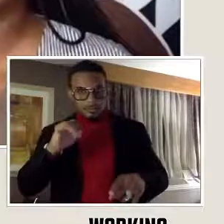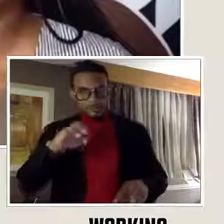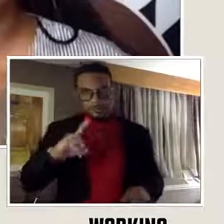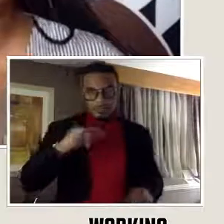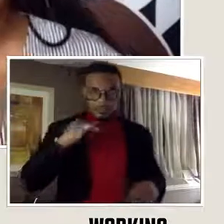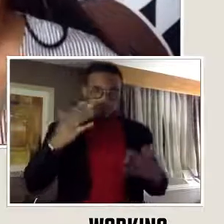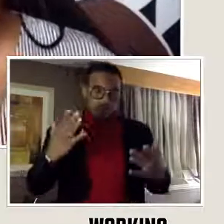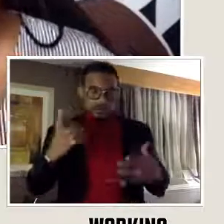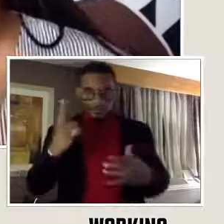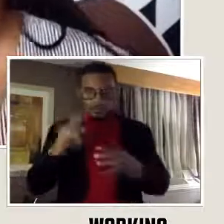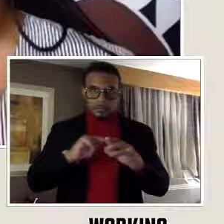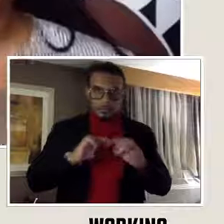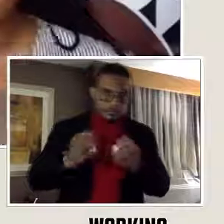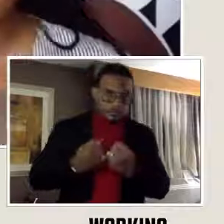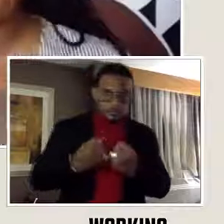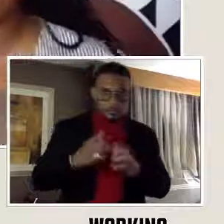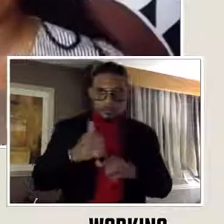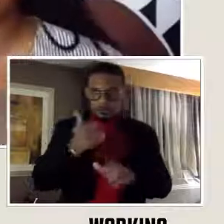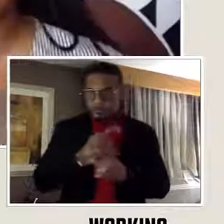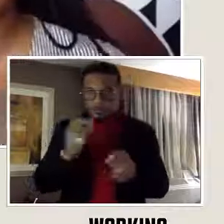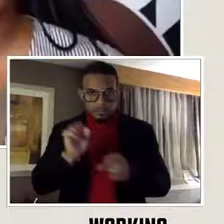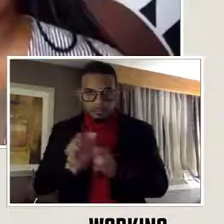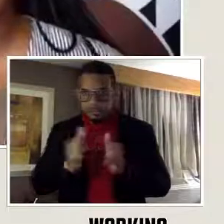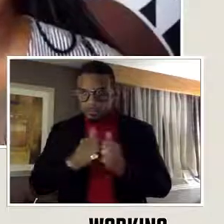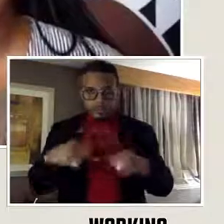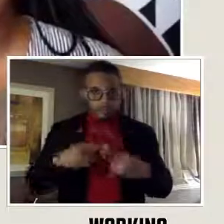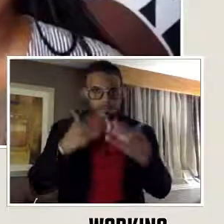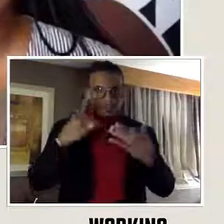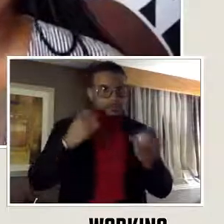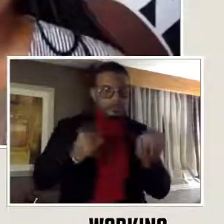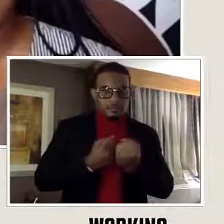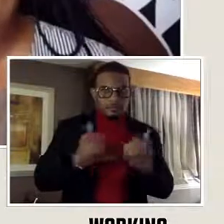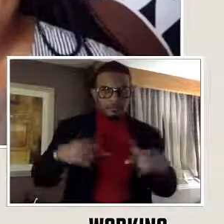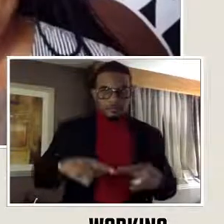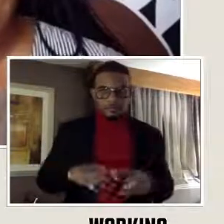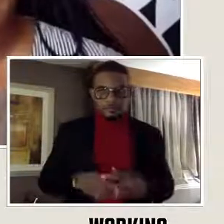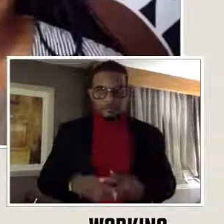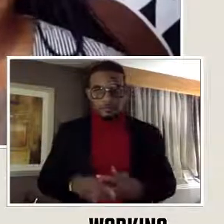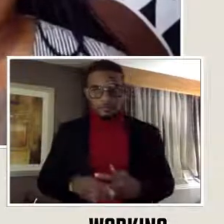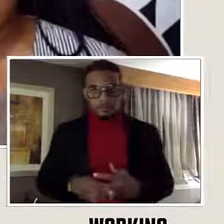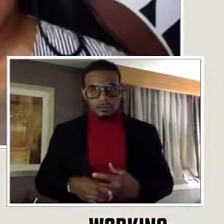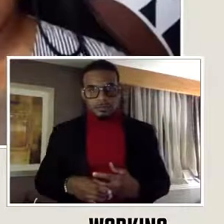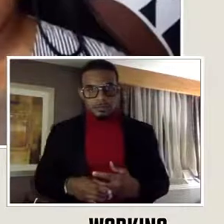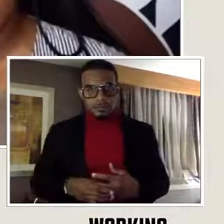are already just one team, and everybody working with us. Thank you for supporting us.